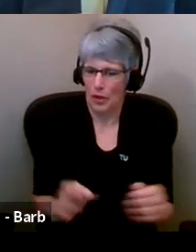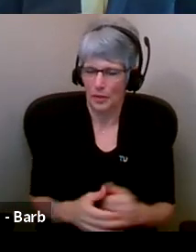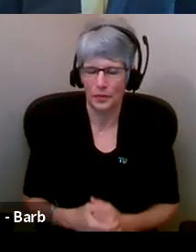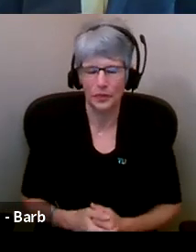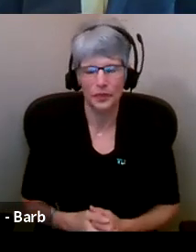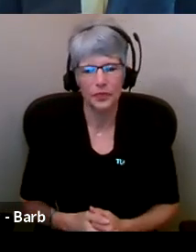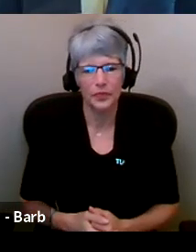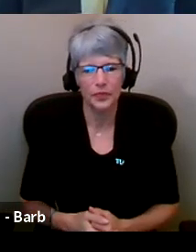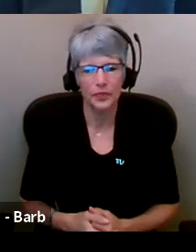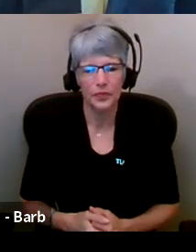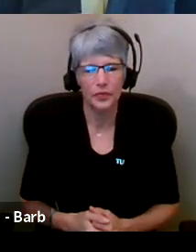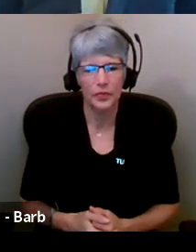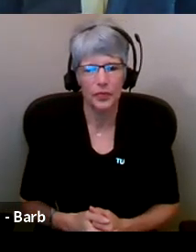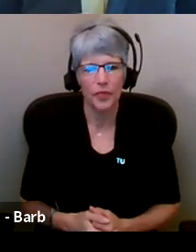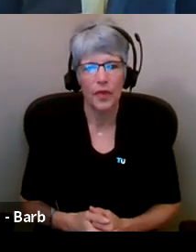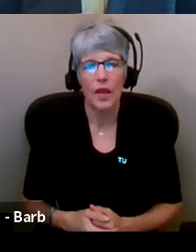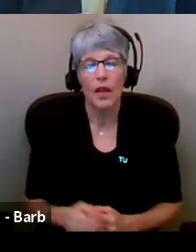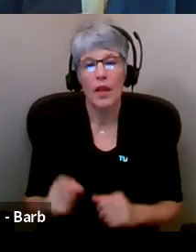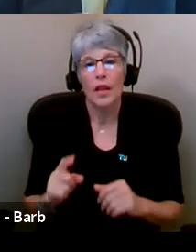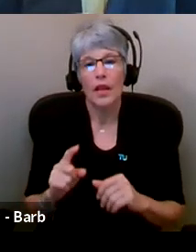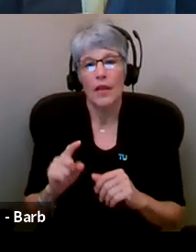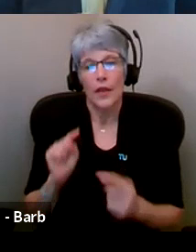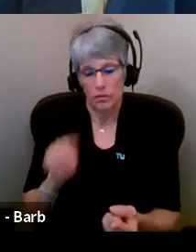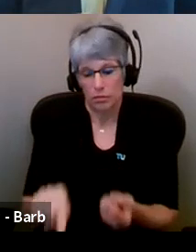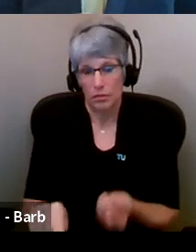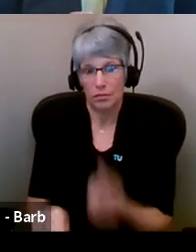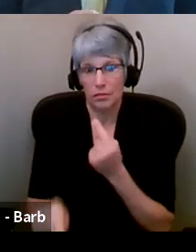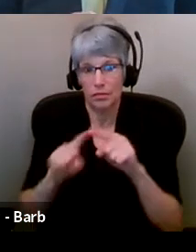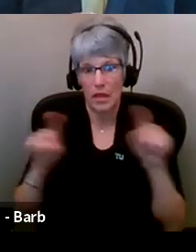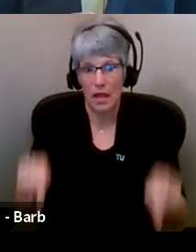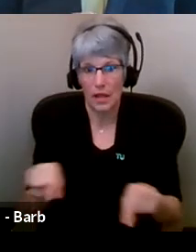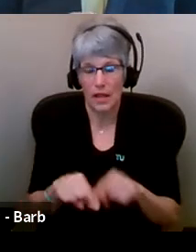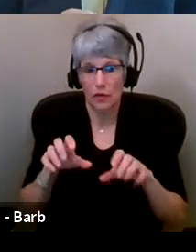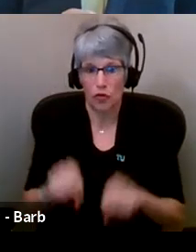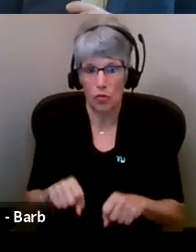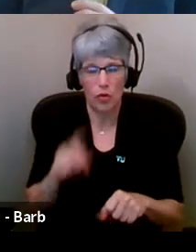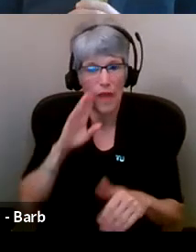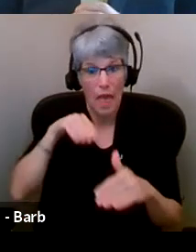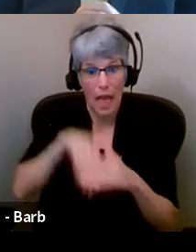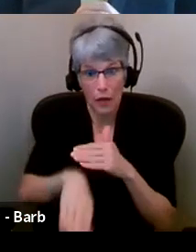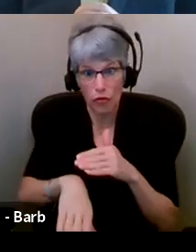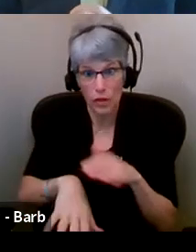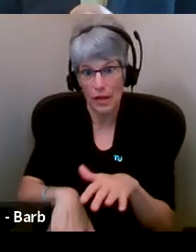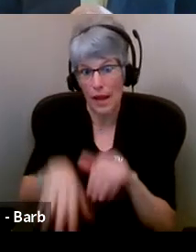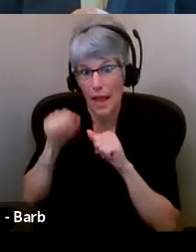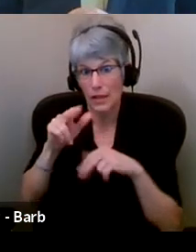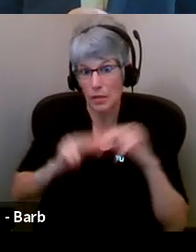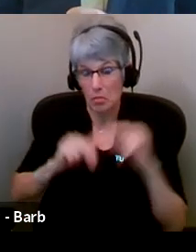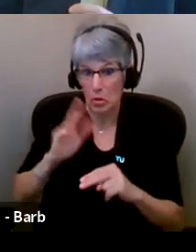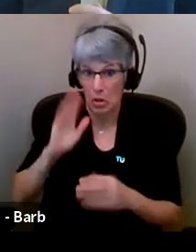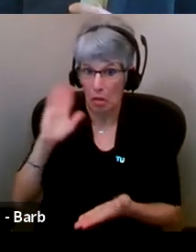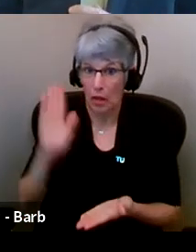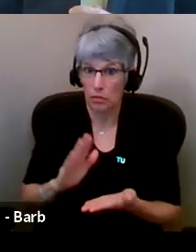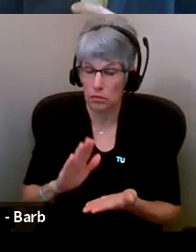With the directional signs being removed, are entrances and exits to buildings easing restrictions? Are we changing